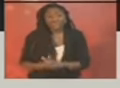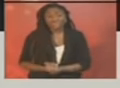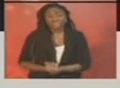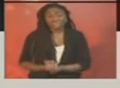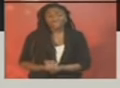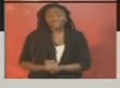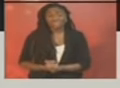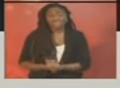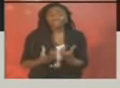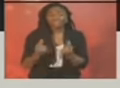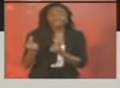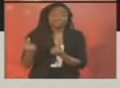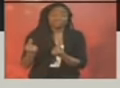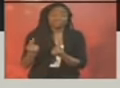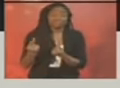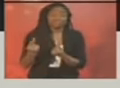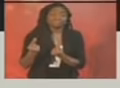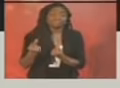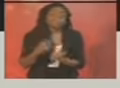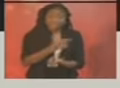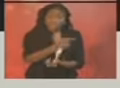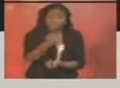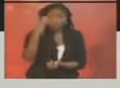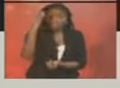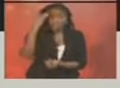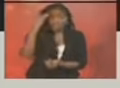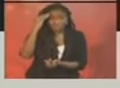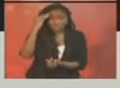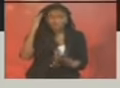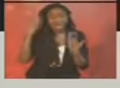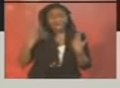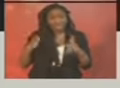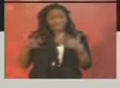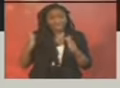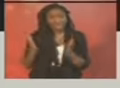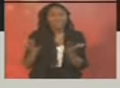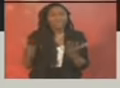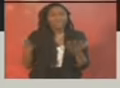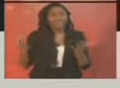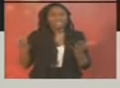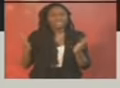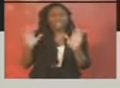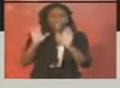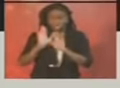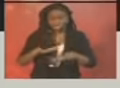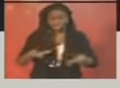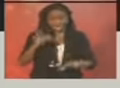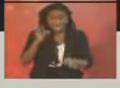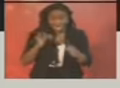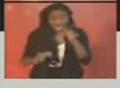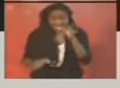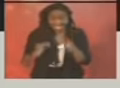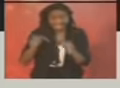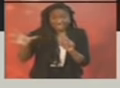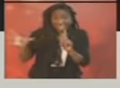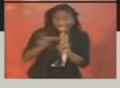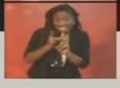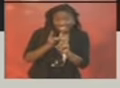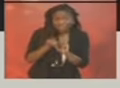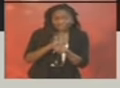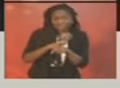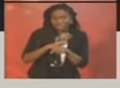for a fact, as we discussed many times, that all children usually have mild infection,